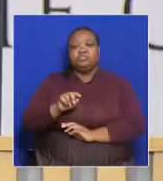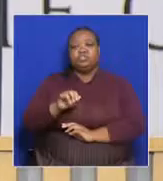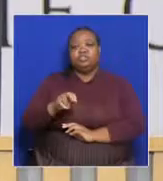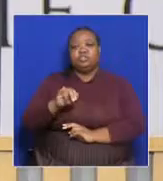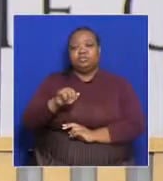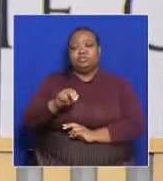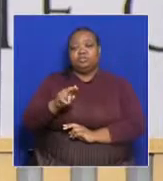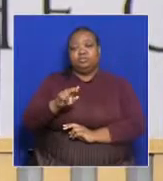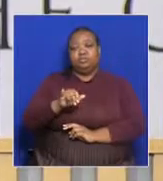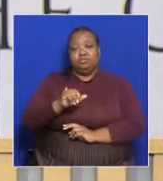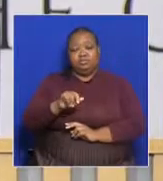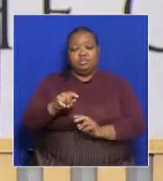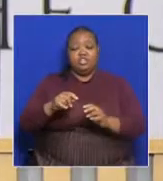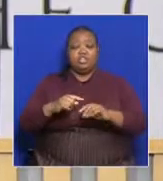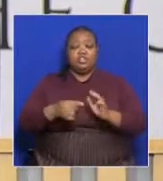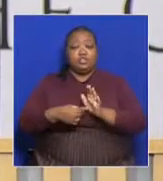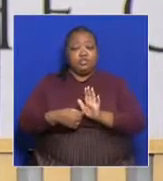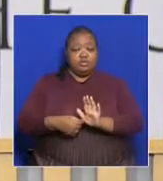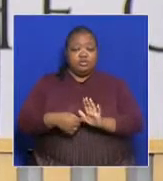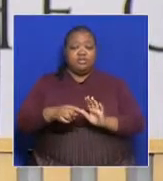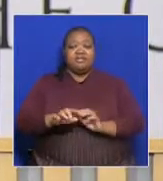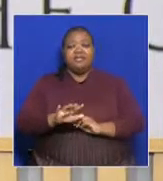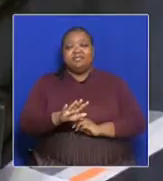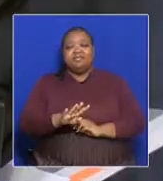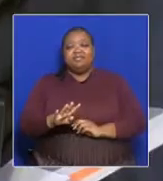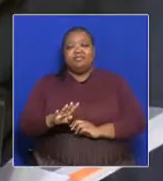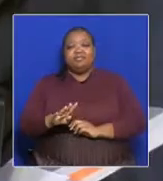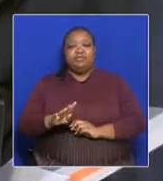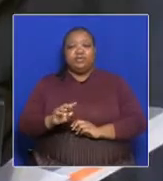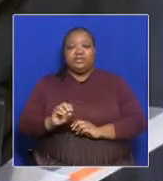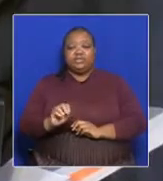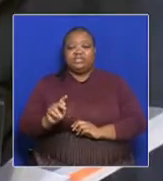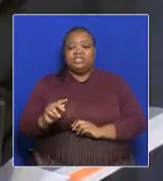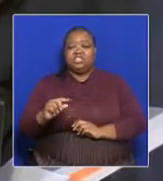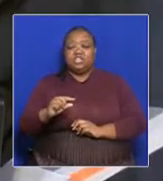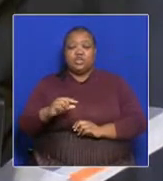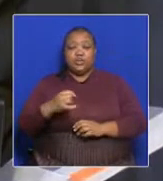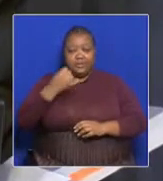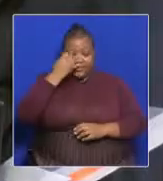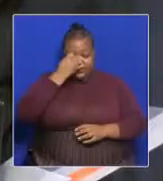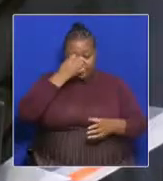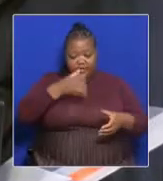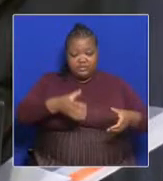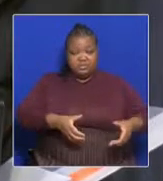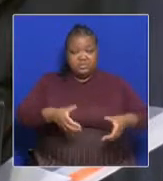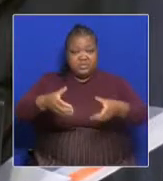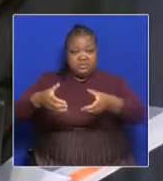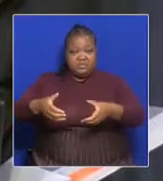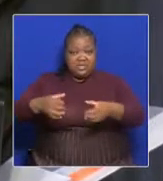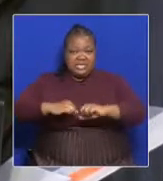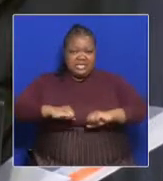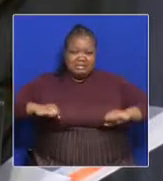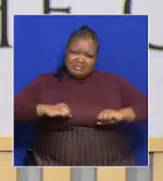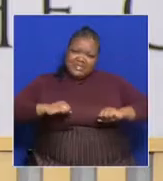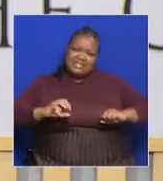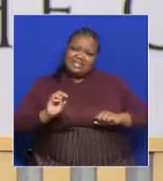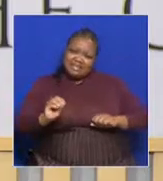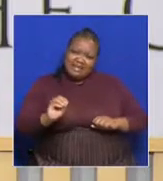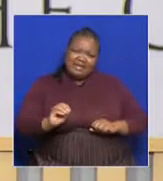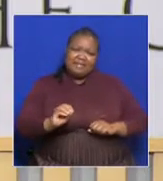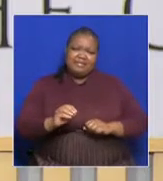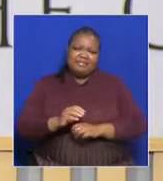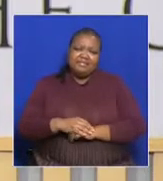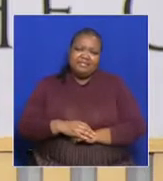store 540 kilograms at Maiden Wharf. It's as simple put it as like that, Commissioner, yes. Forget